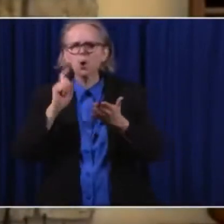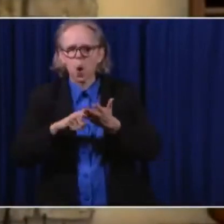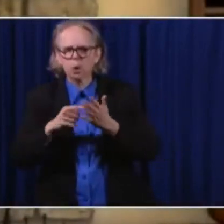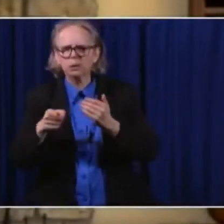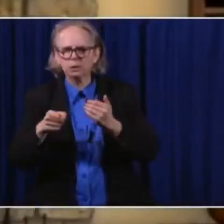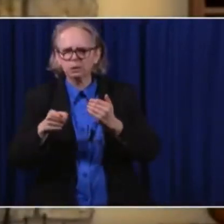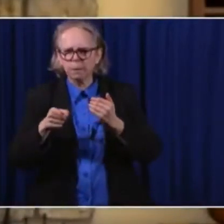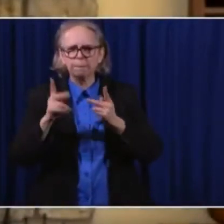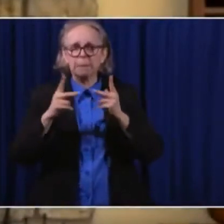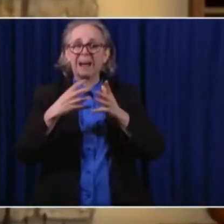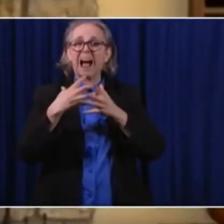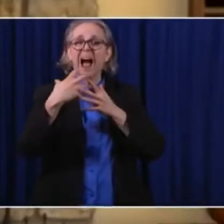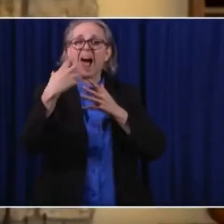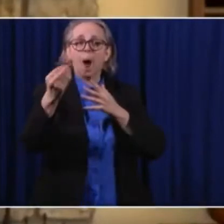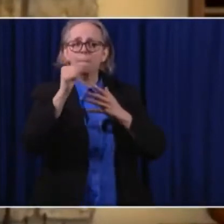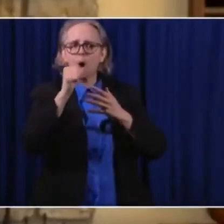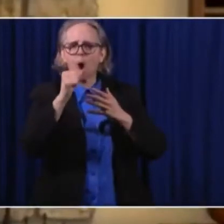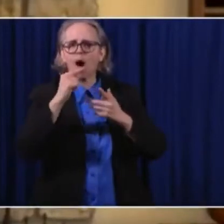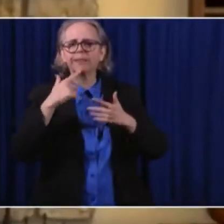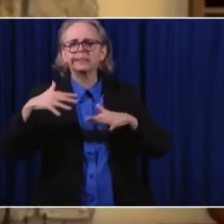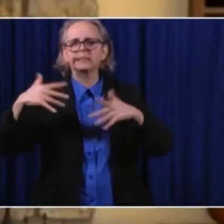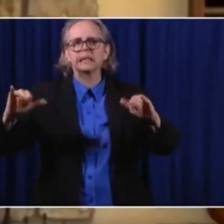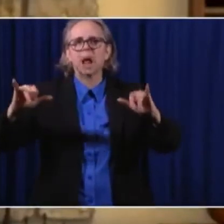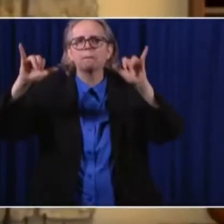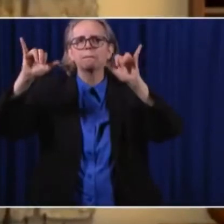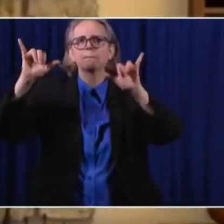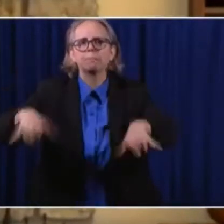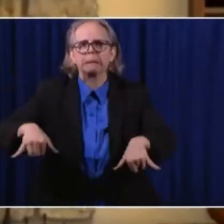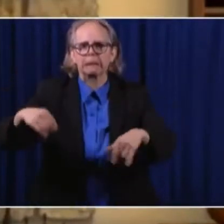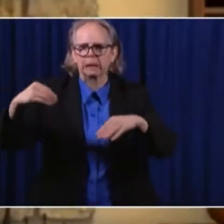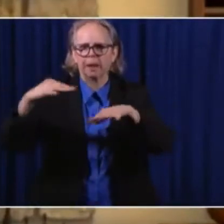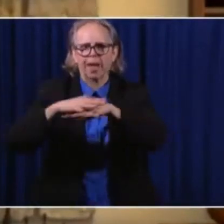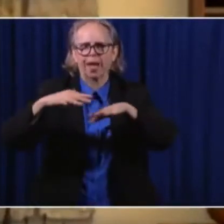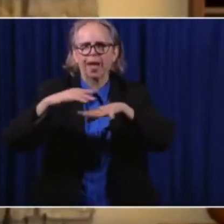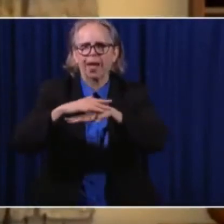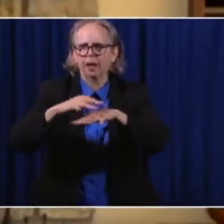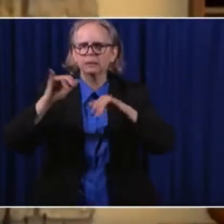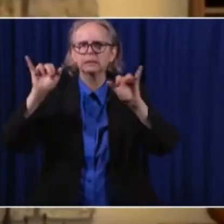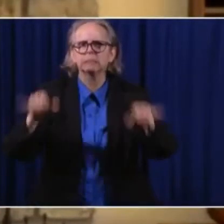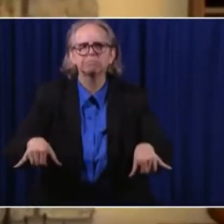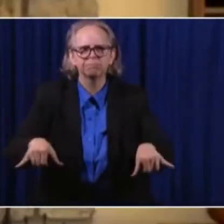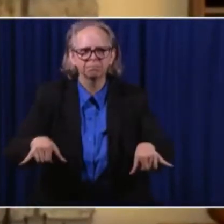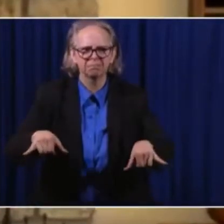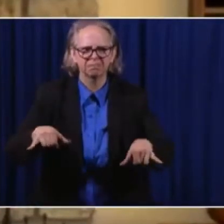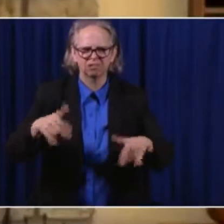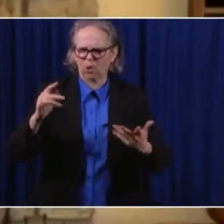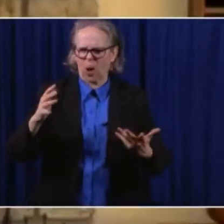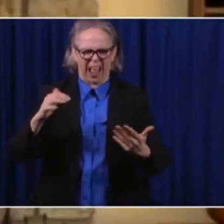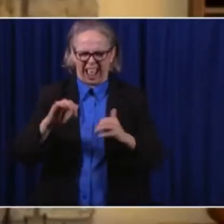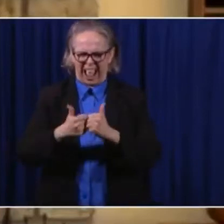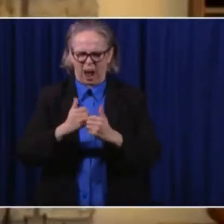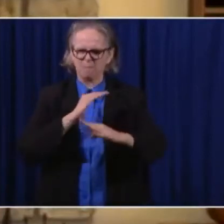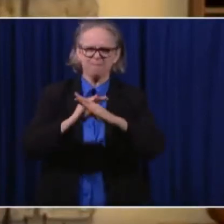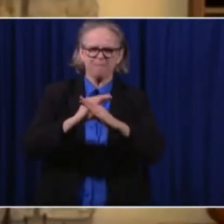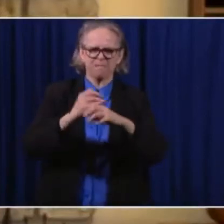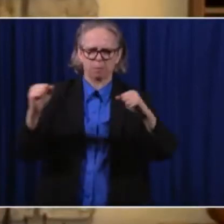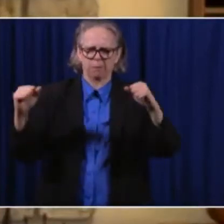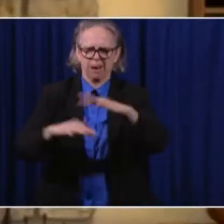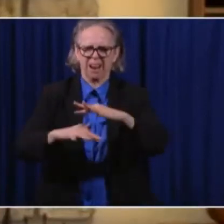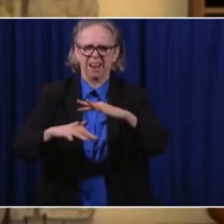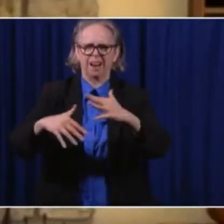This should eliminate most of that additional congregating and that contact that occurs after 10 o'clock. And